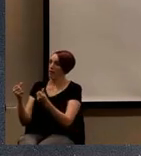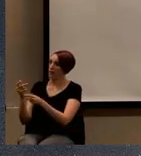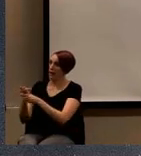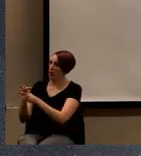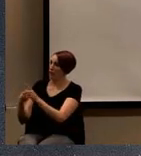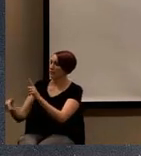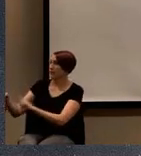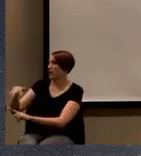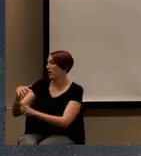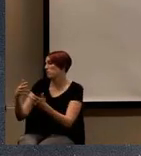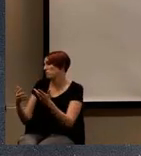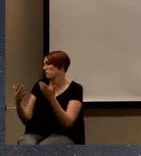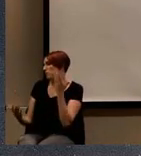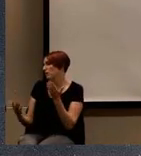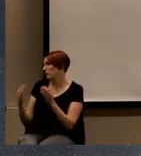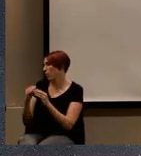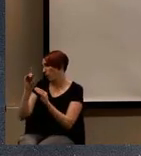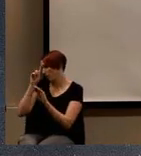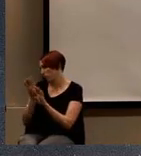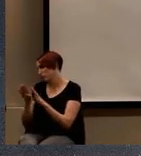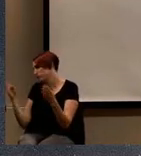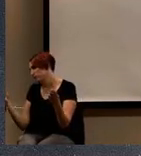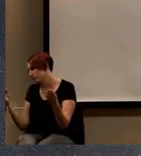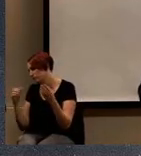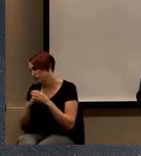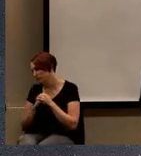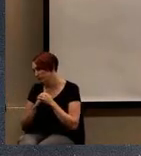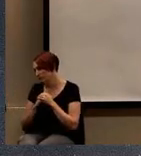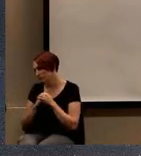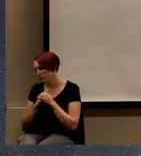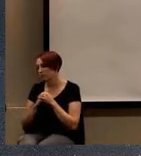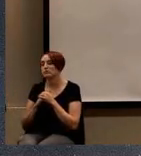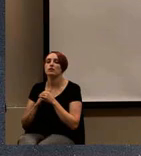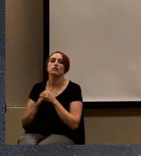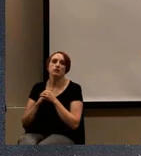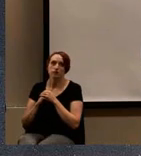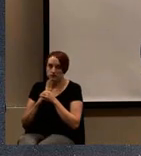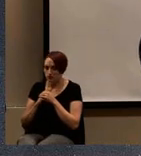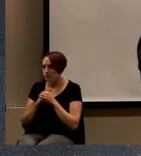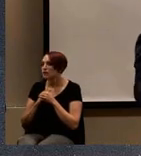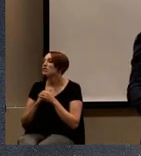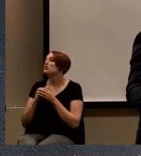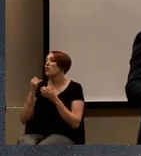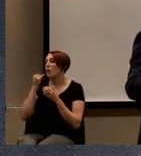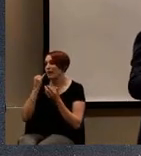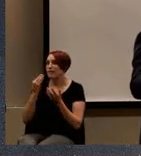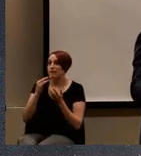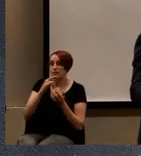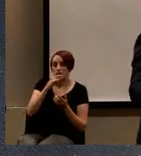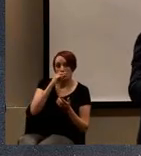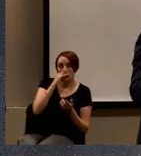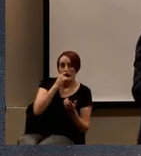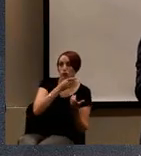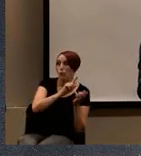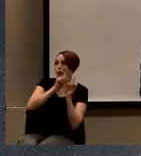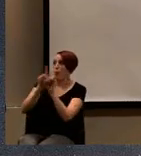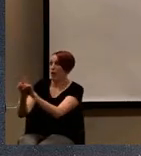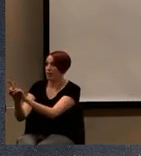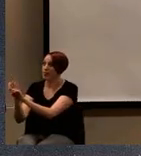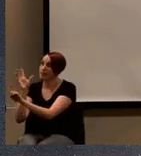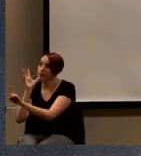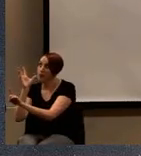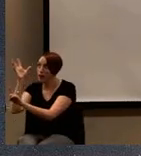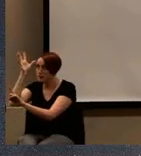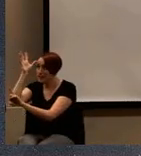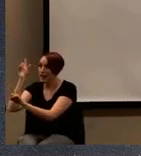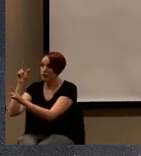The adult children, it was more likely that the aging parents would listen to them if maybe they came along to the healthcare appointment, and then it